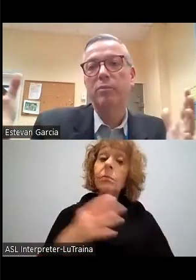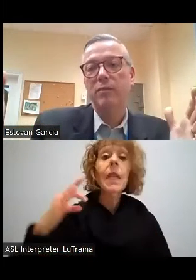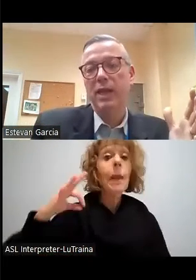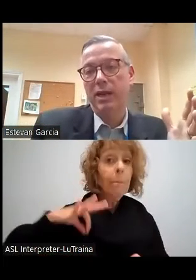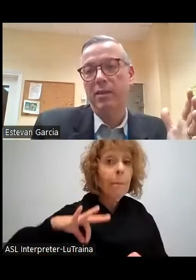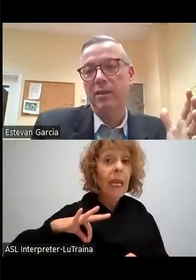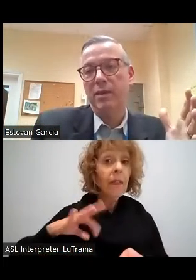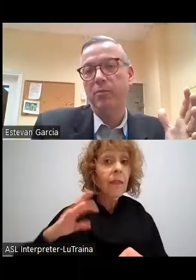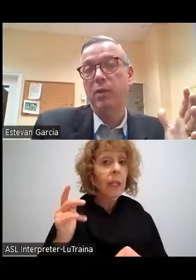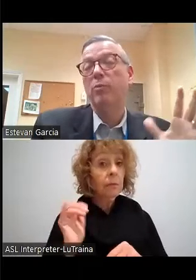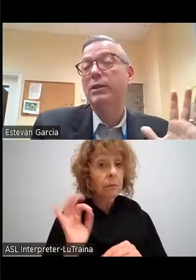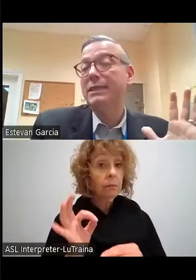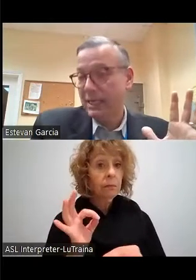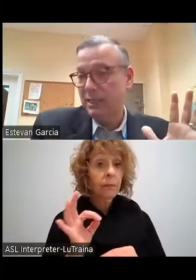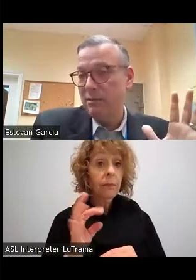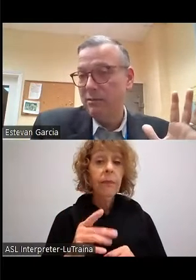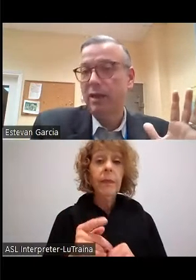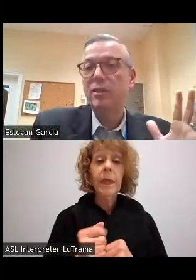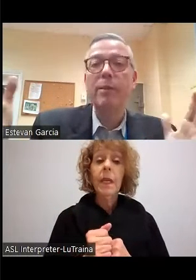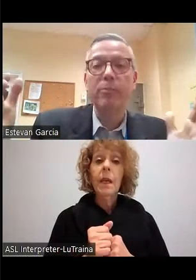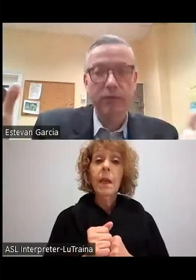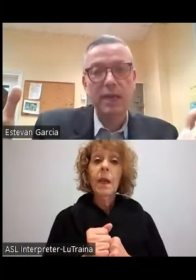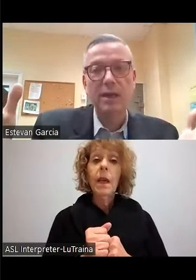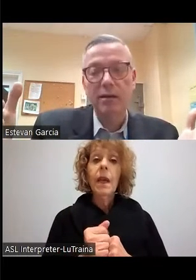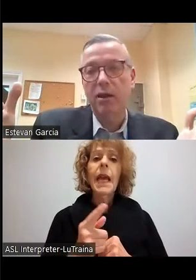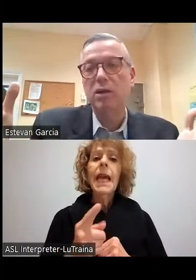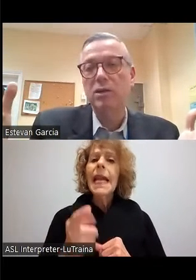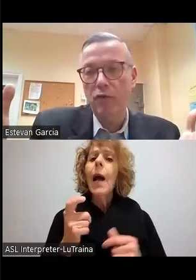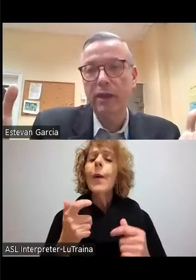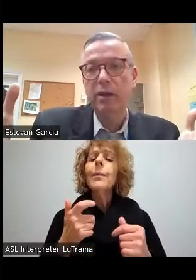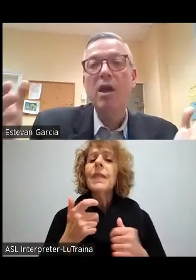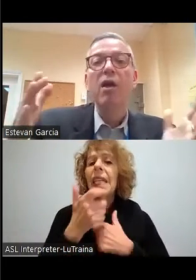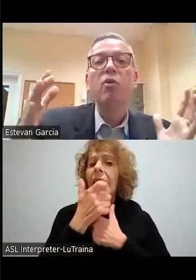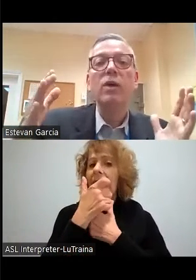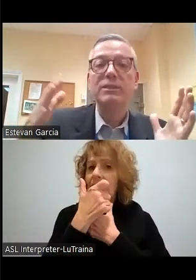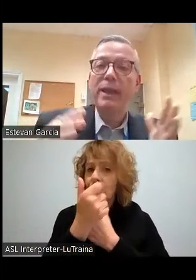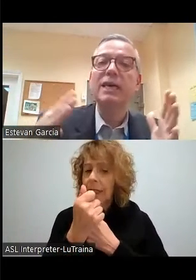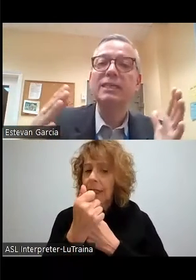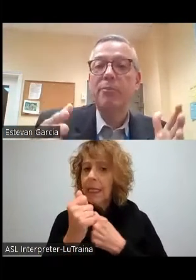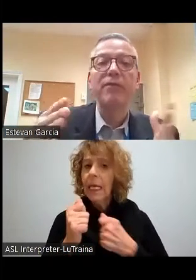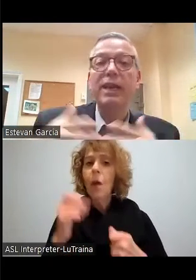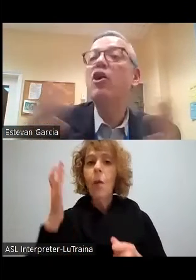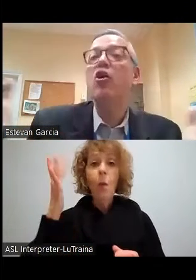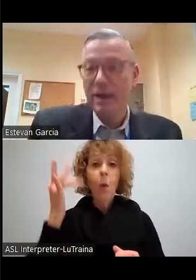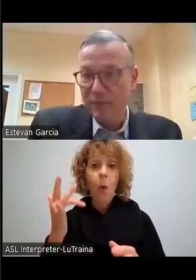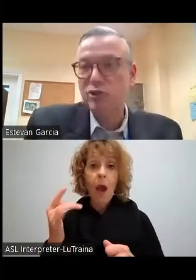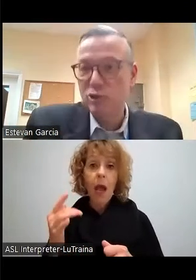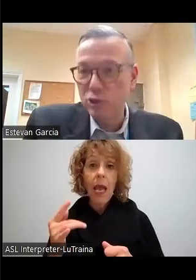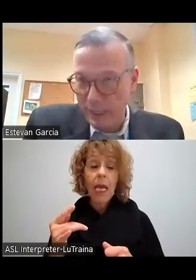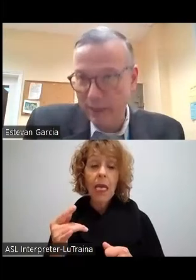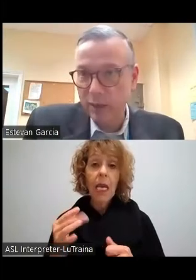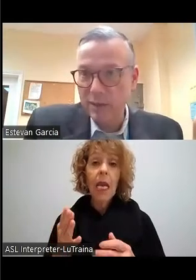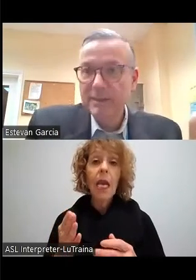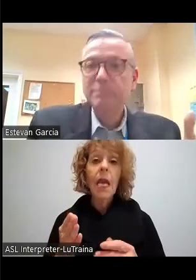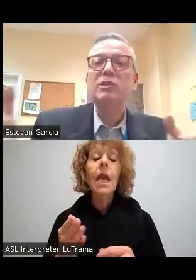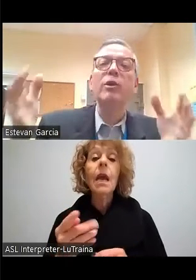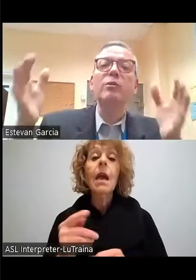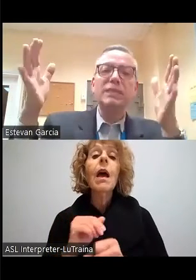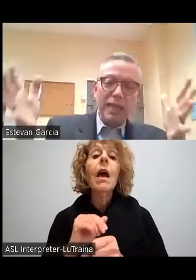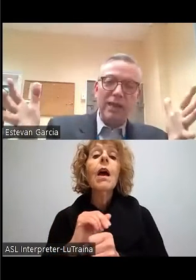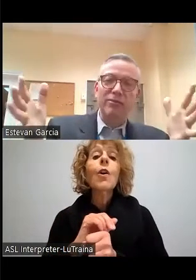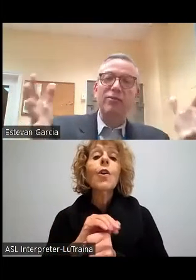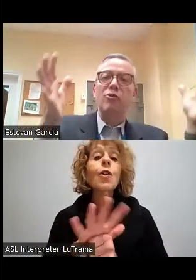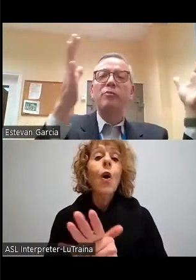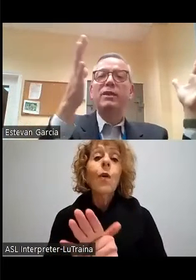they were protected and that we prevented long COVID was because it prevented COVID infection to begin with. So